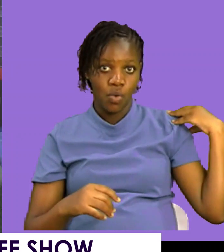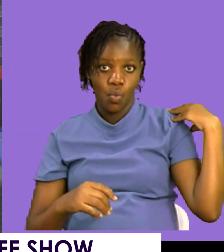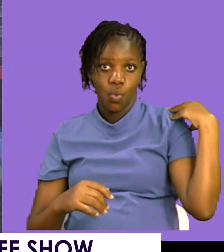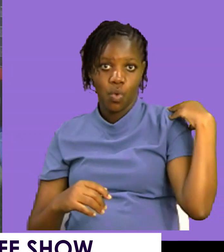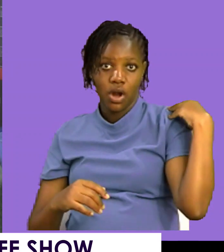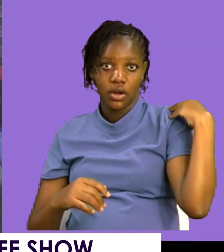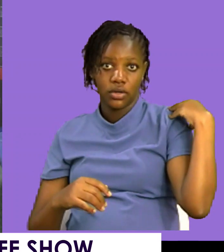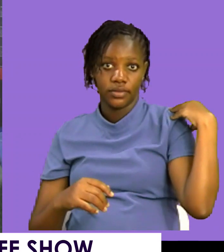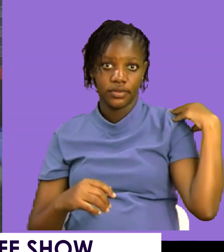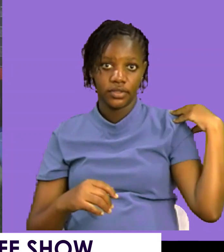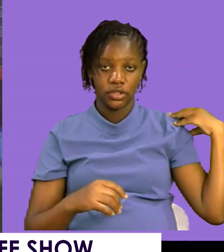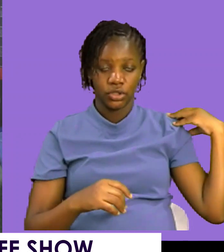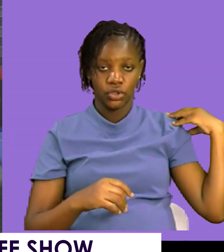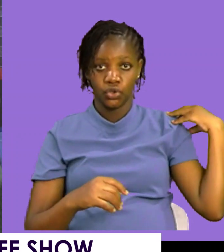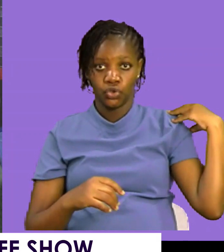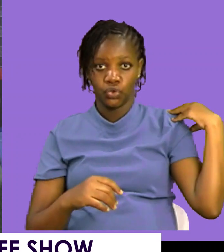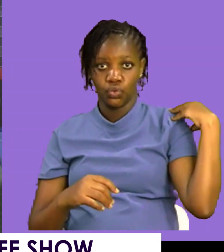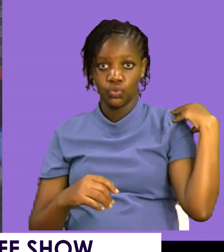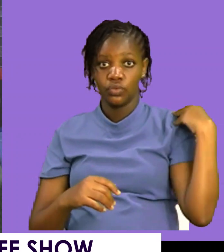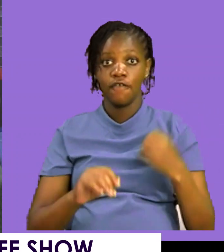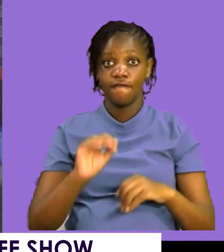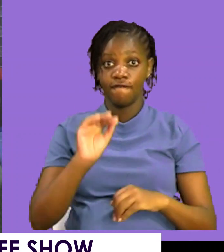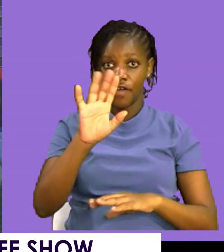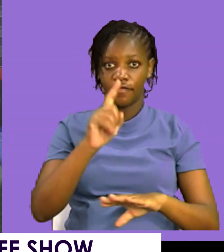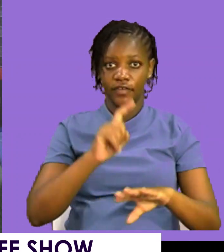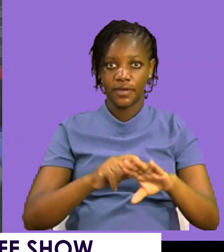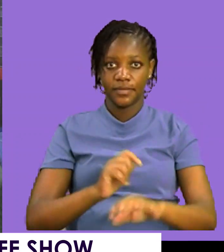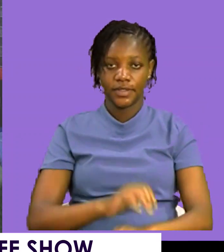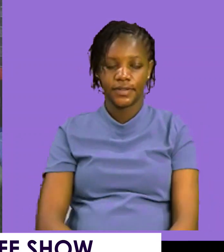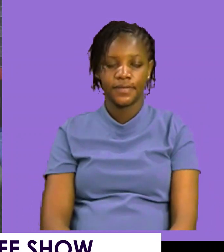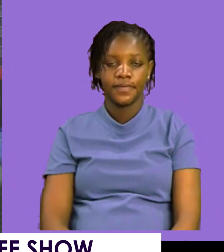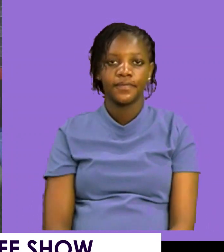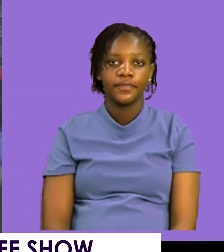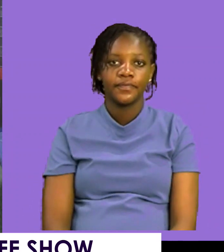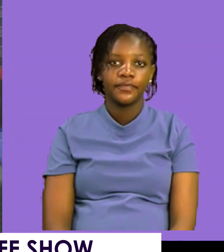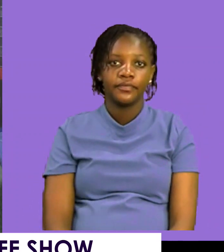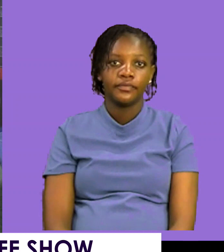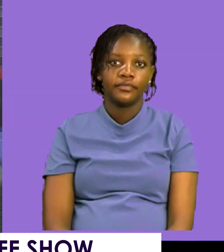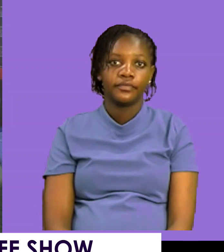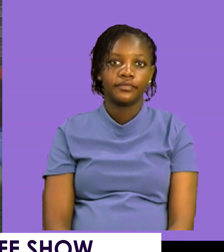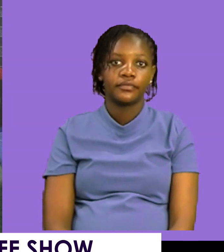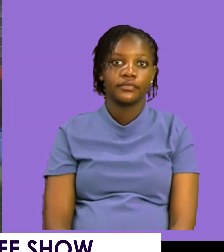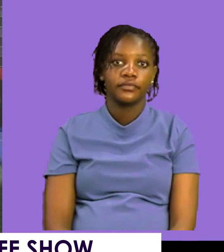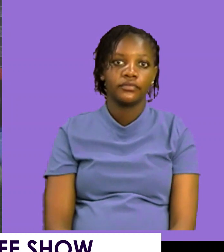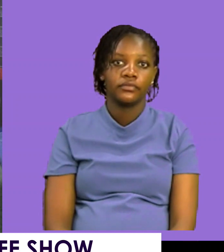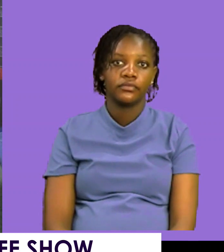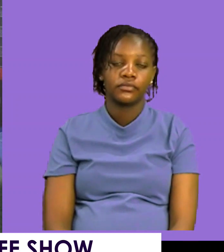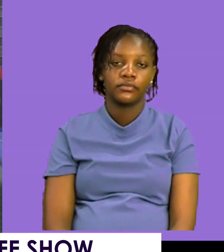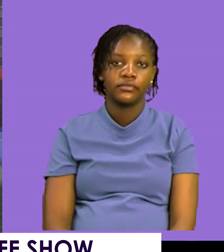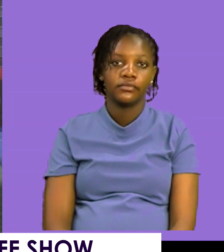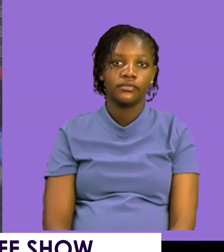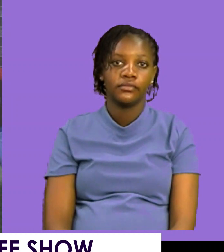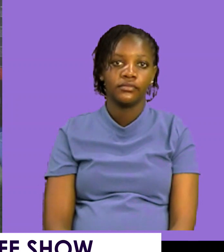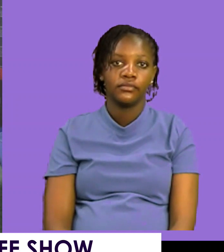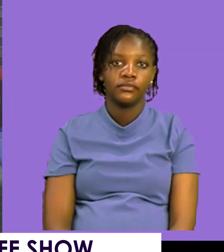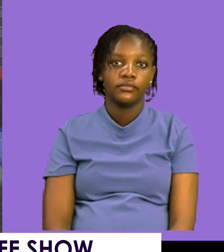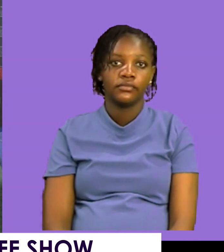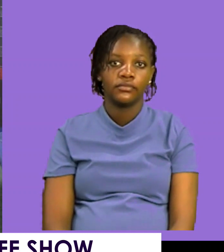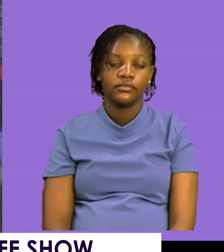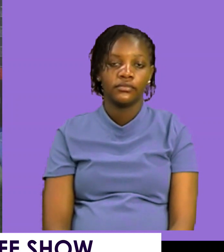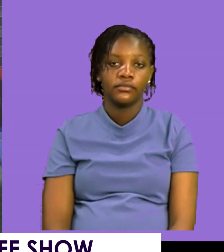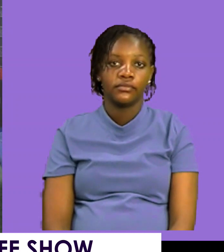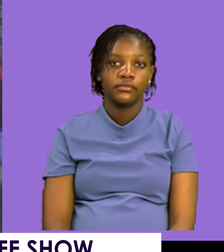1, take it back. 2, take it back. 3, take it back.